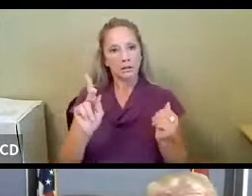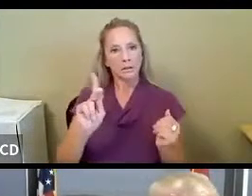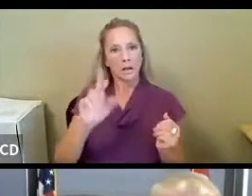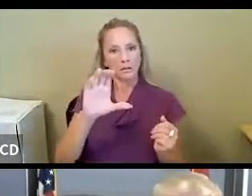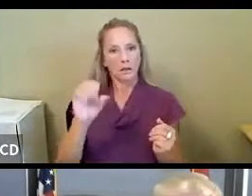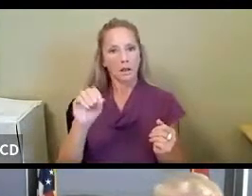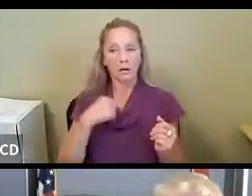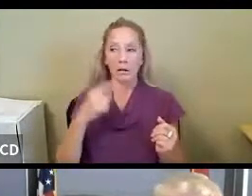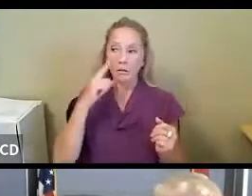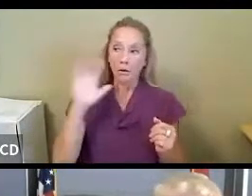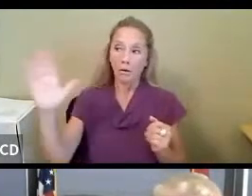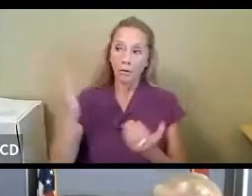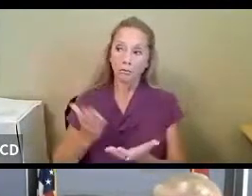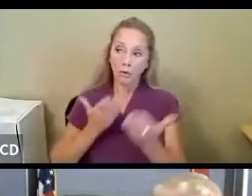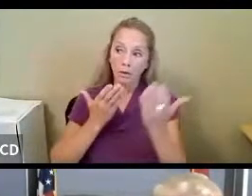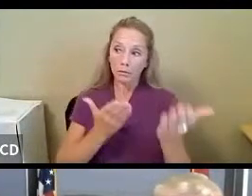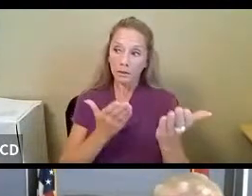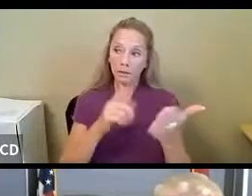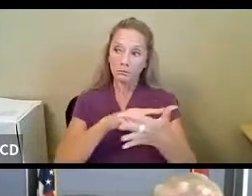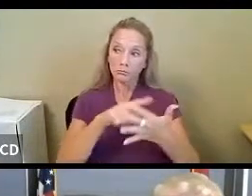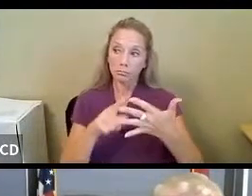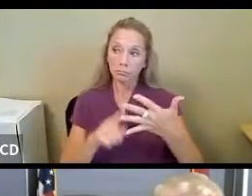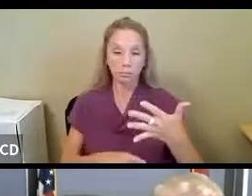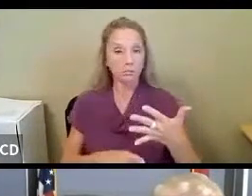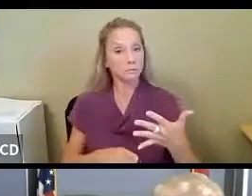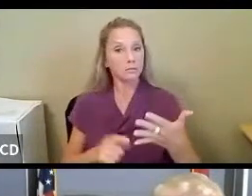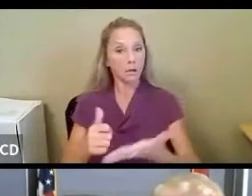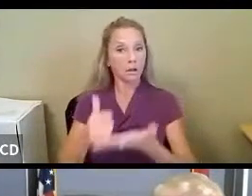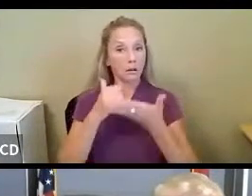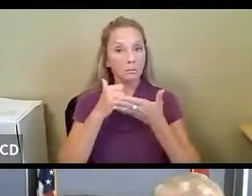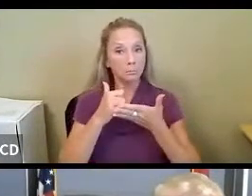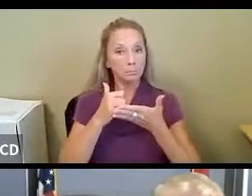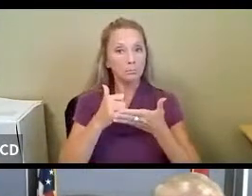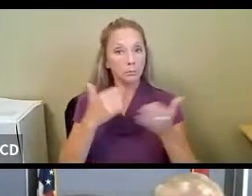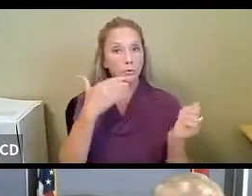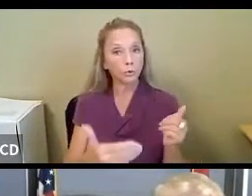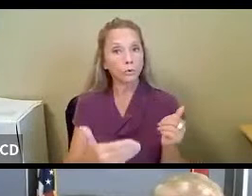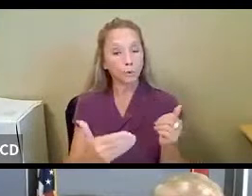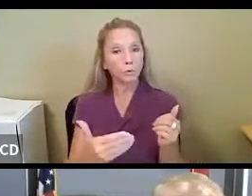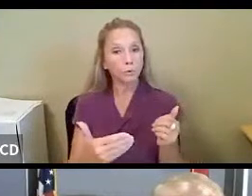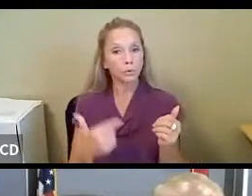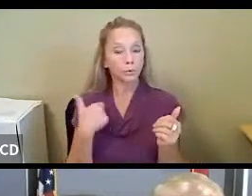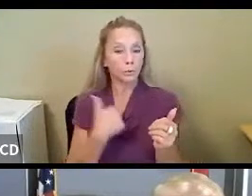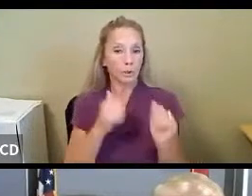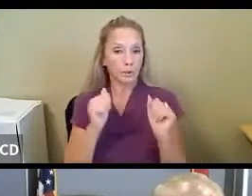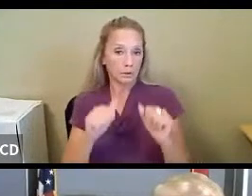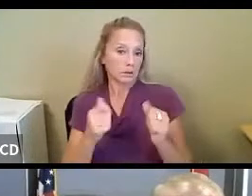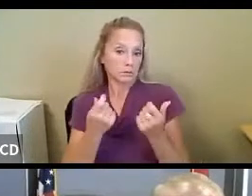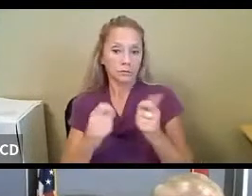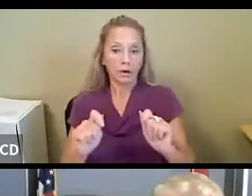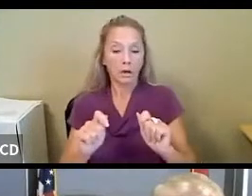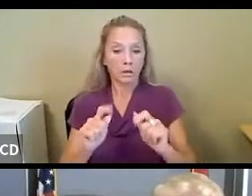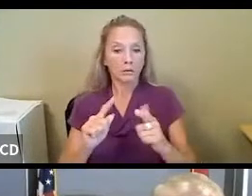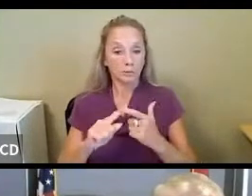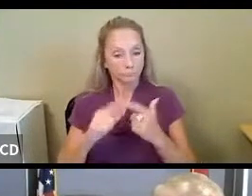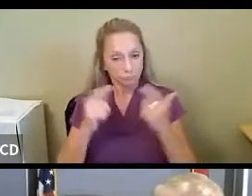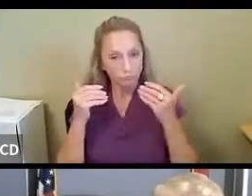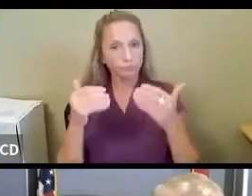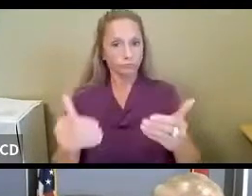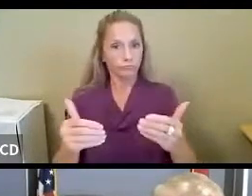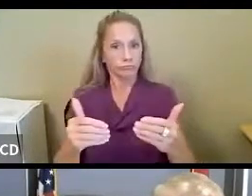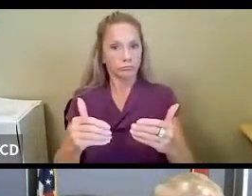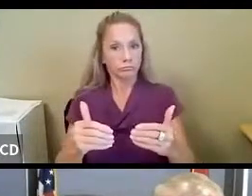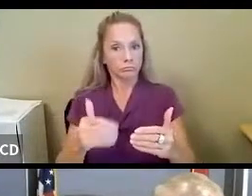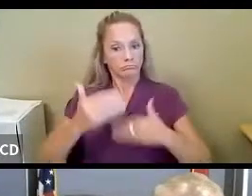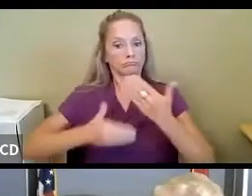thought her recommendations in those areas were very helpful, and we can try to get ahead of the curve and